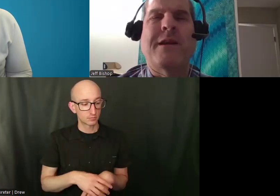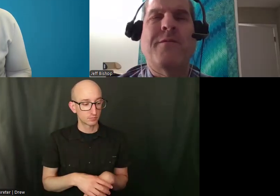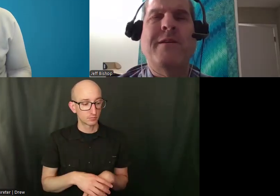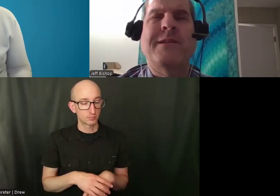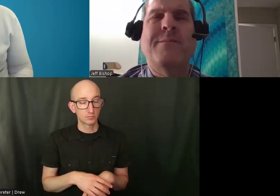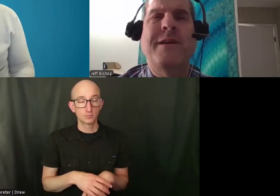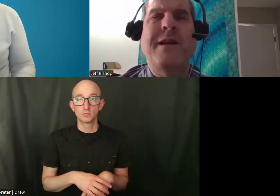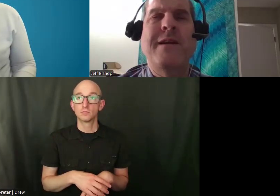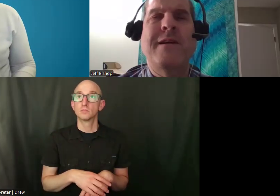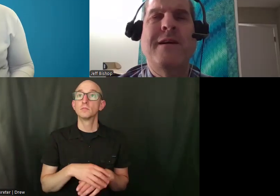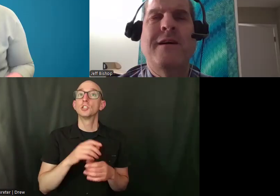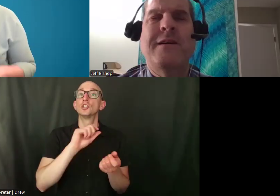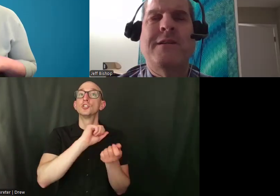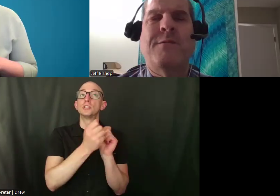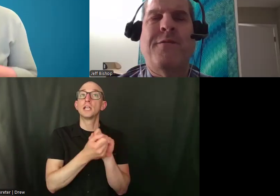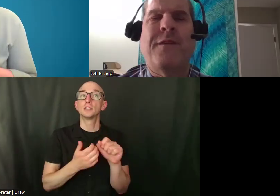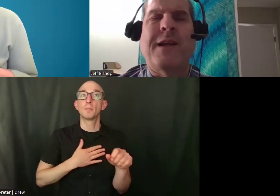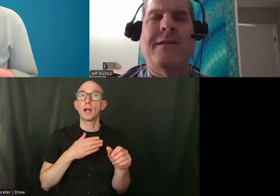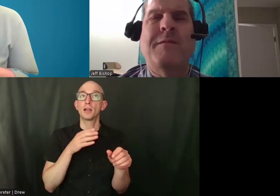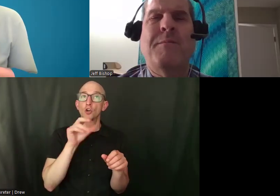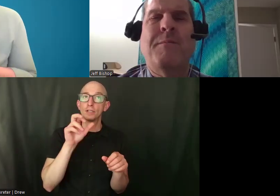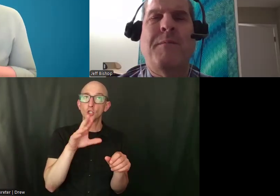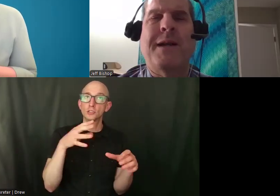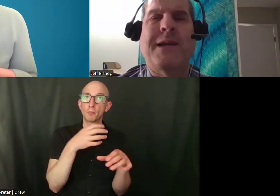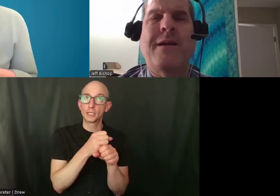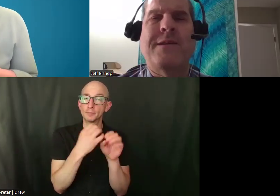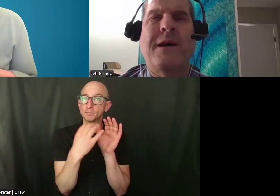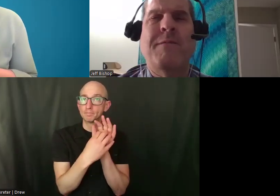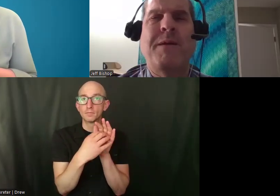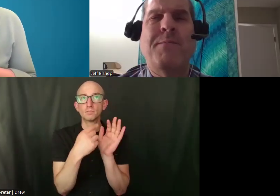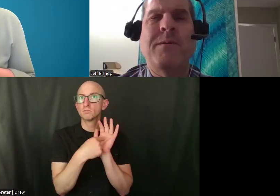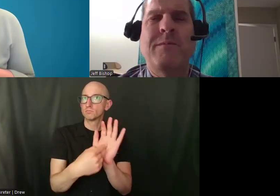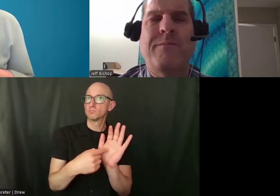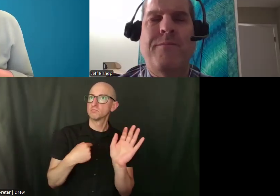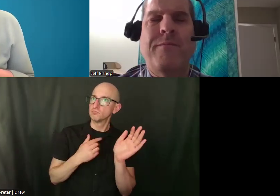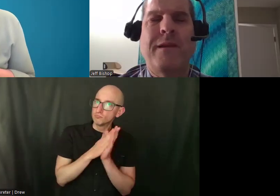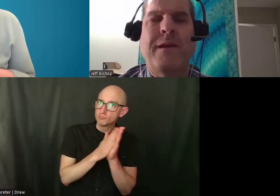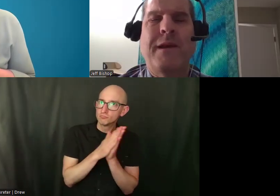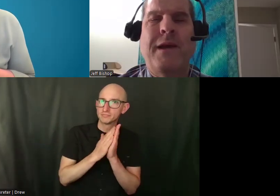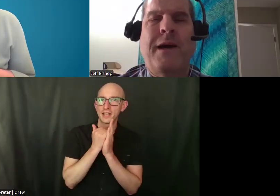Change my career summary to reflect my desire to help people